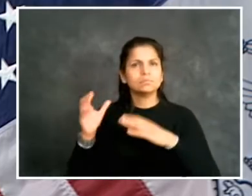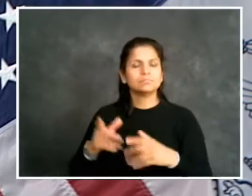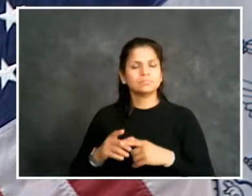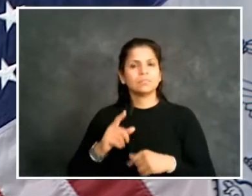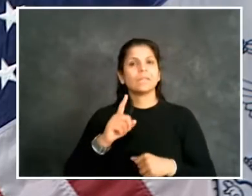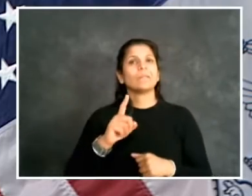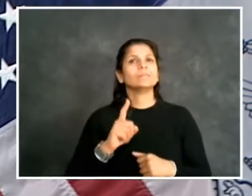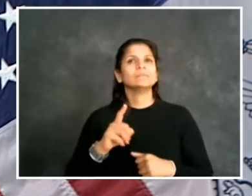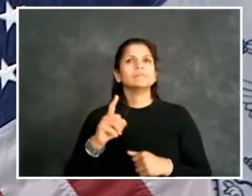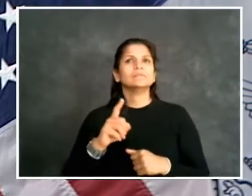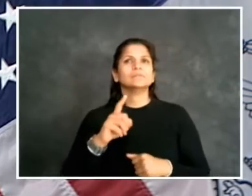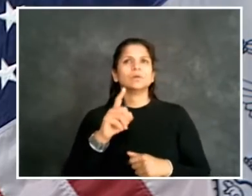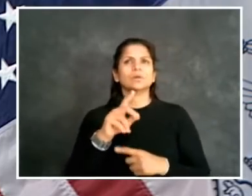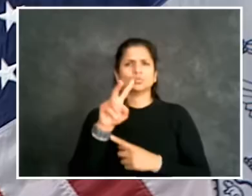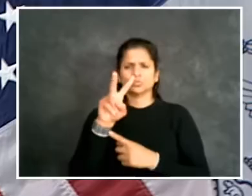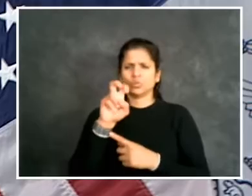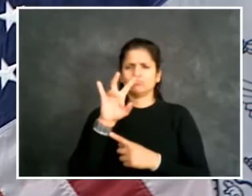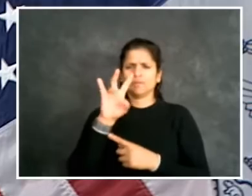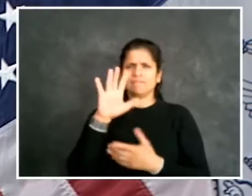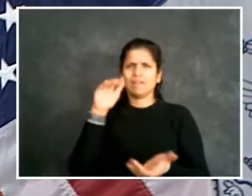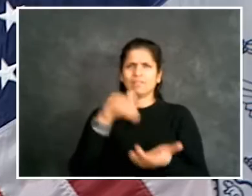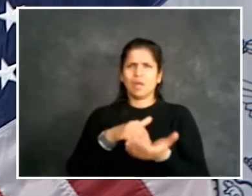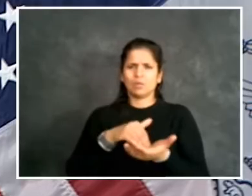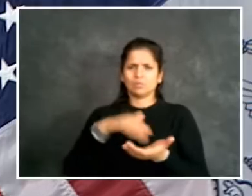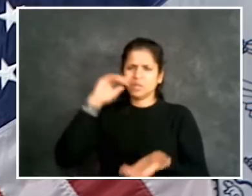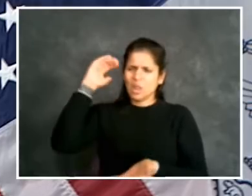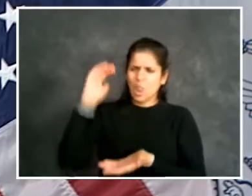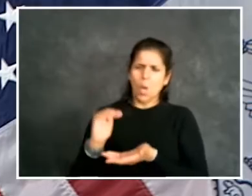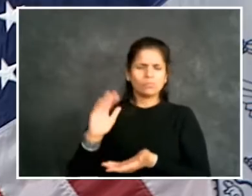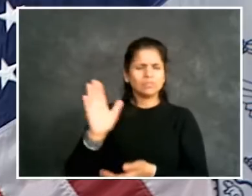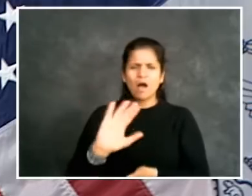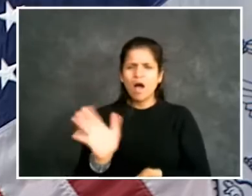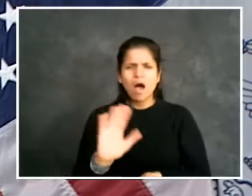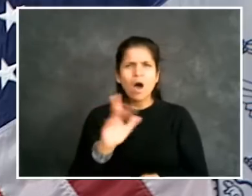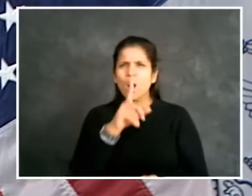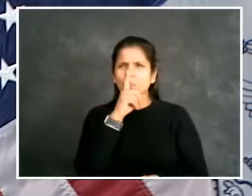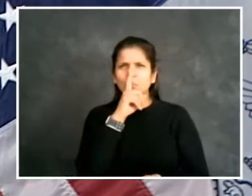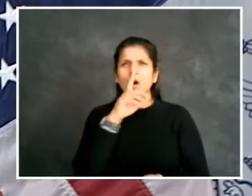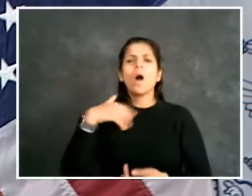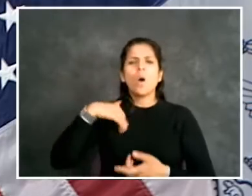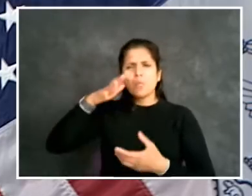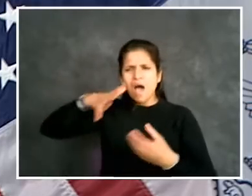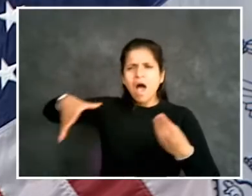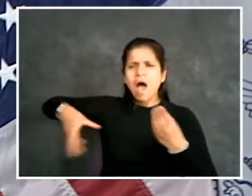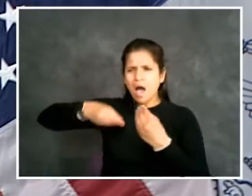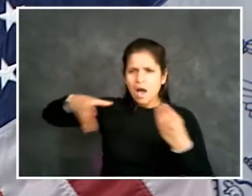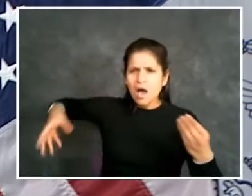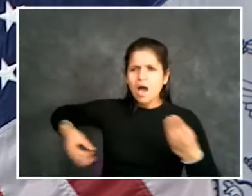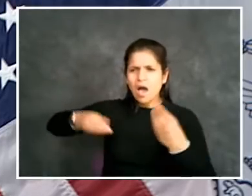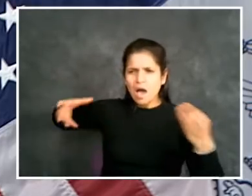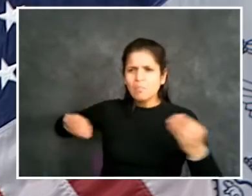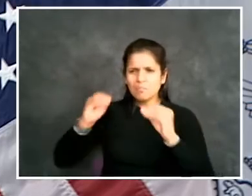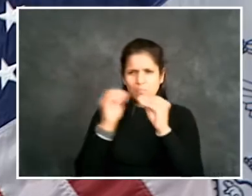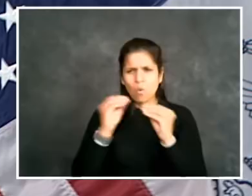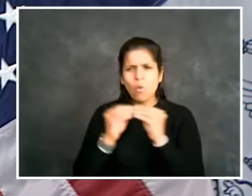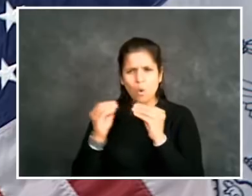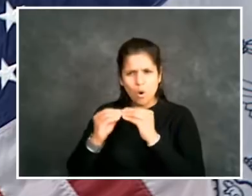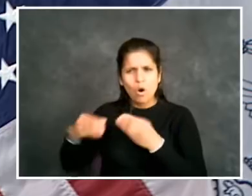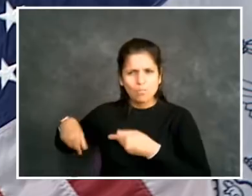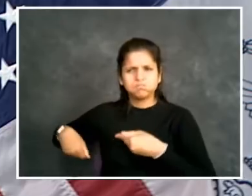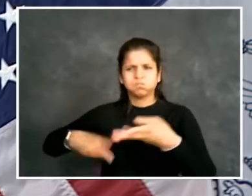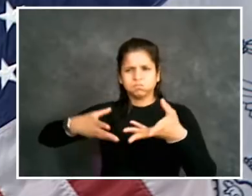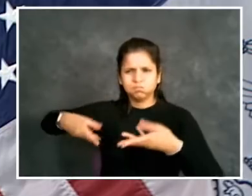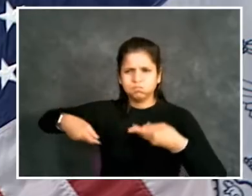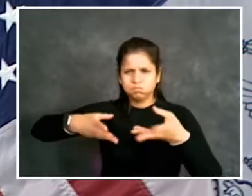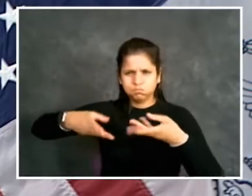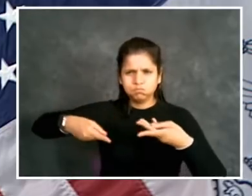The team will follow up with you. I believe the 100,000 and the 275,000 are separate. Any way you slice it, it's a lot of face coverings,